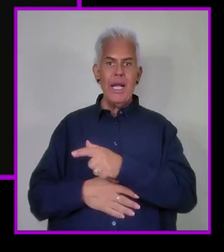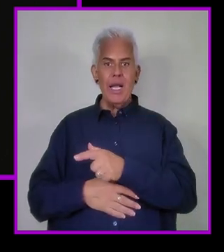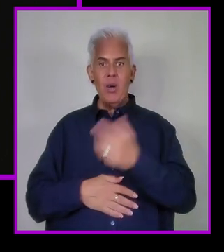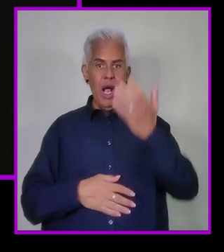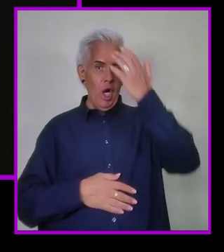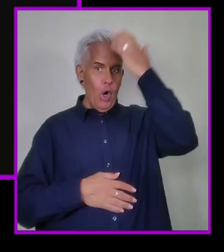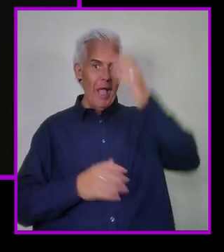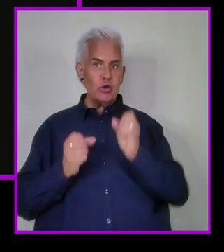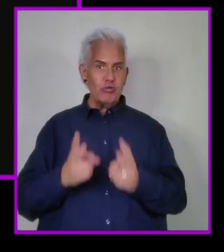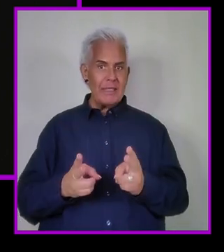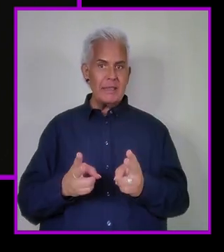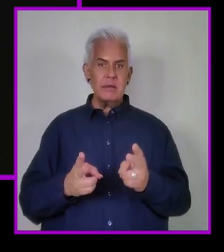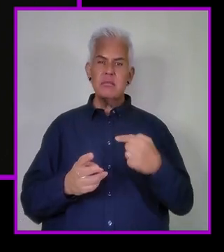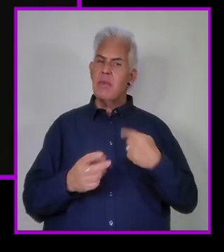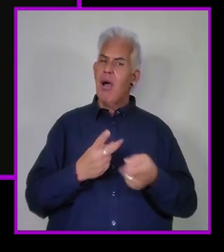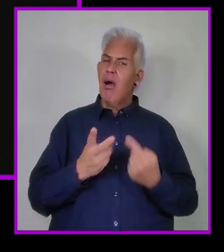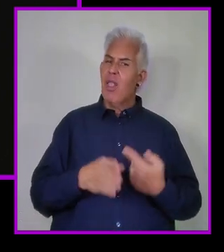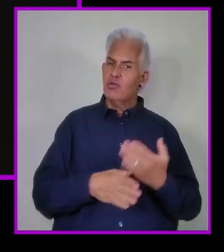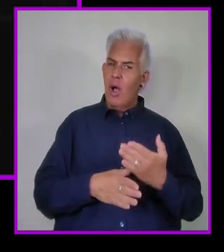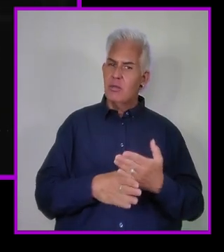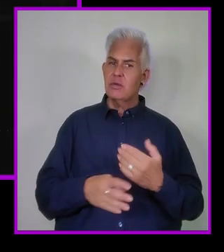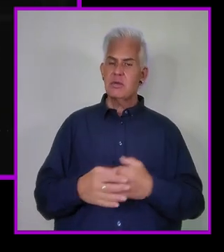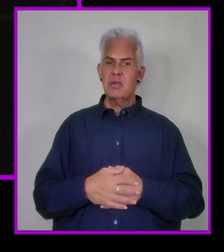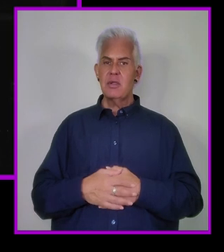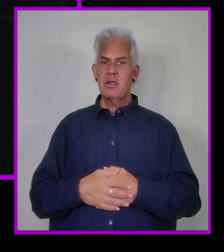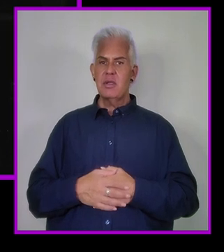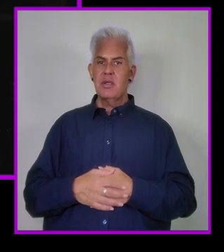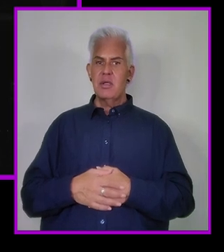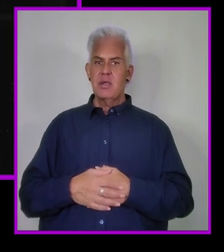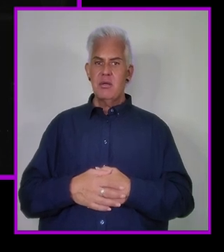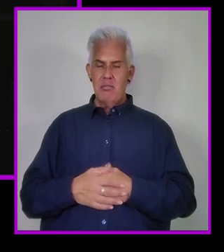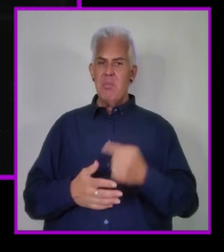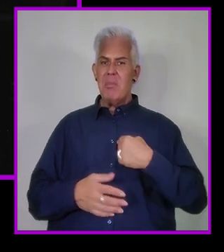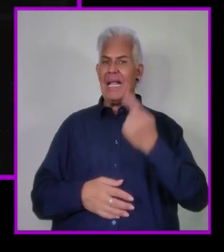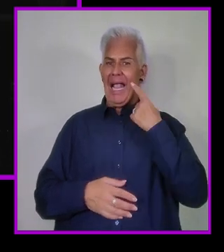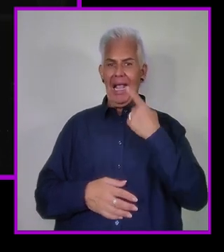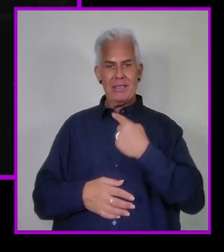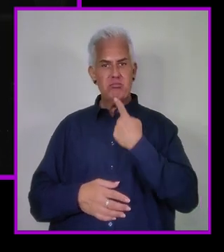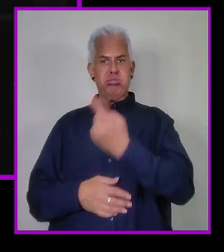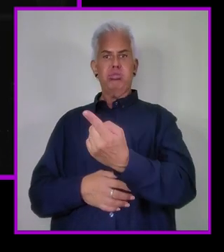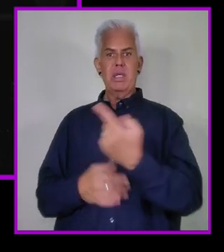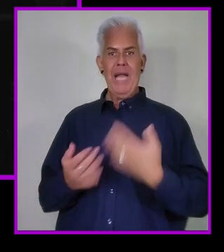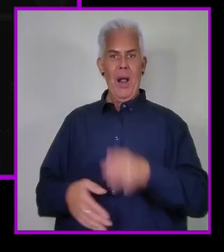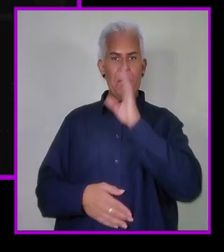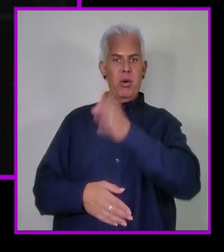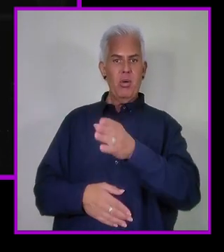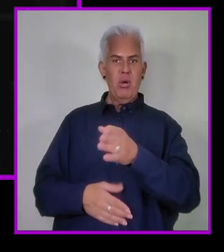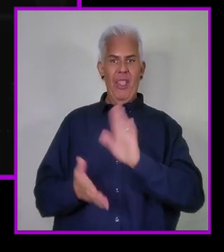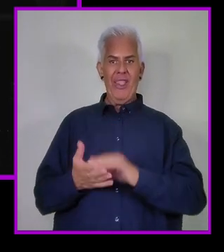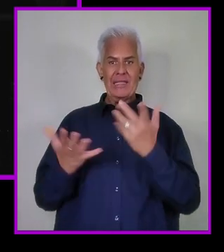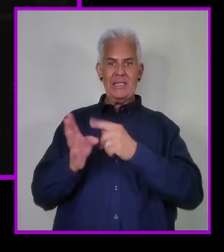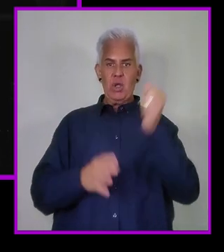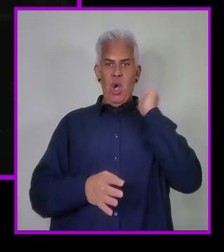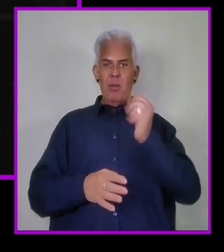Corey and in the other jobs that I do that but I think I'm a bit more gobby now than I was 10 years ago. Like, and I will